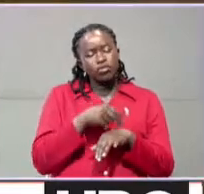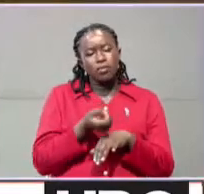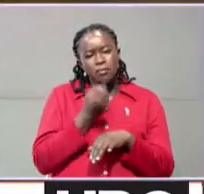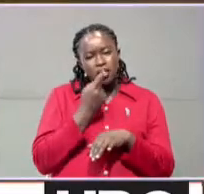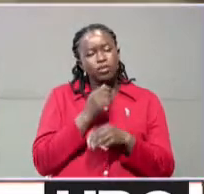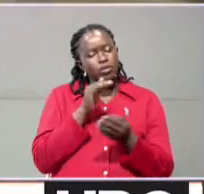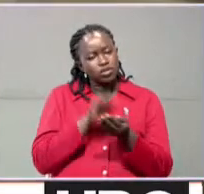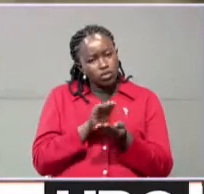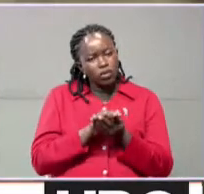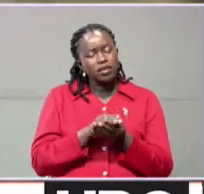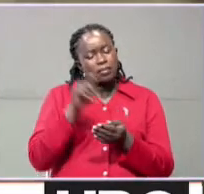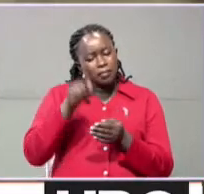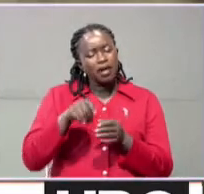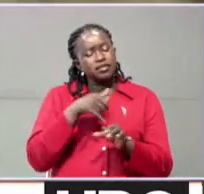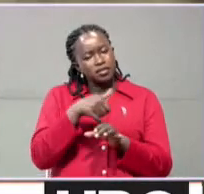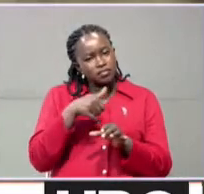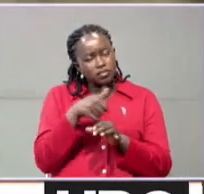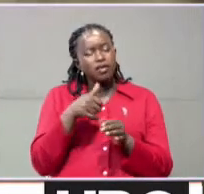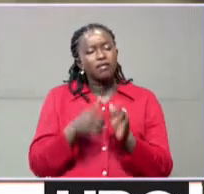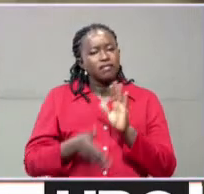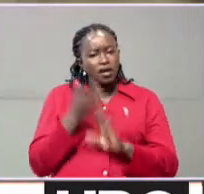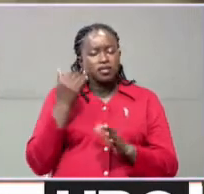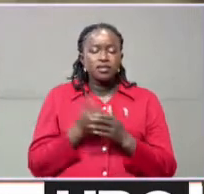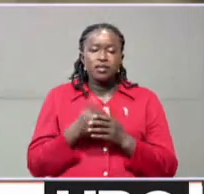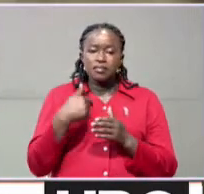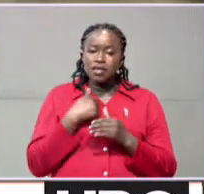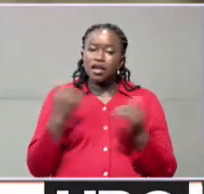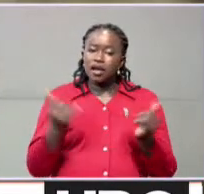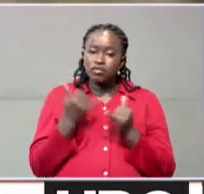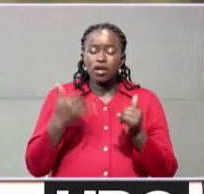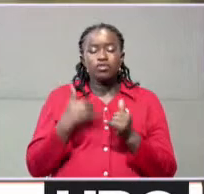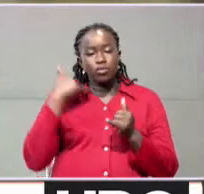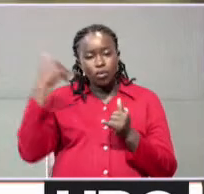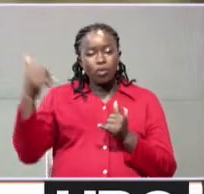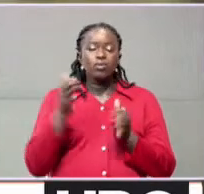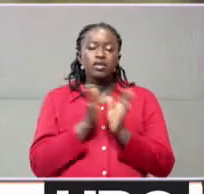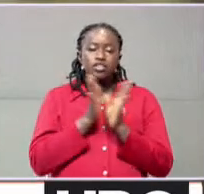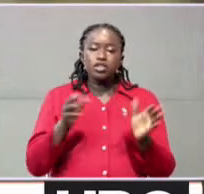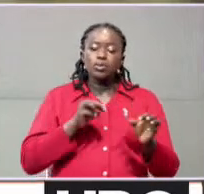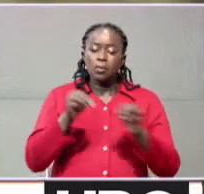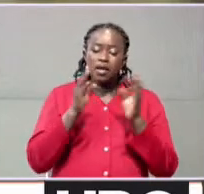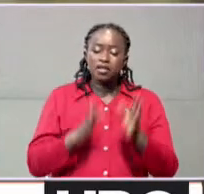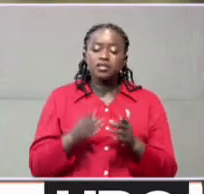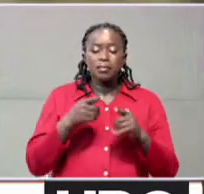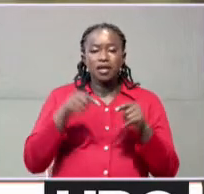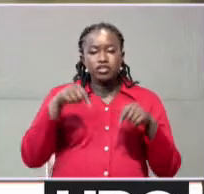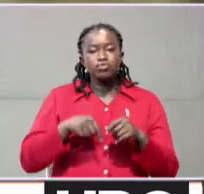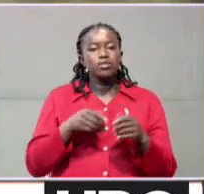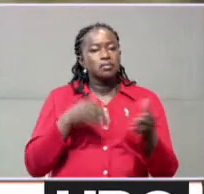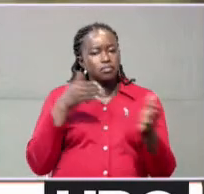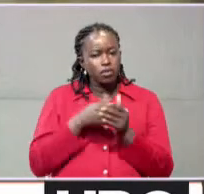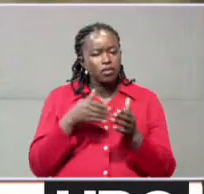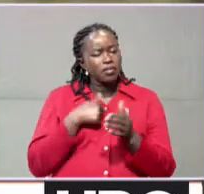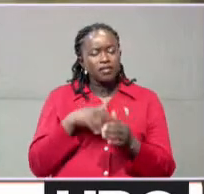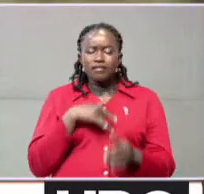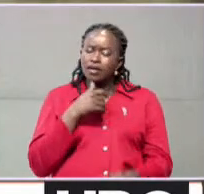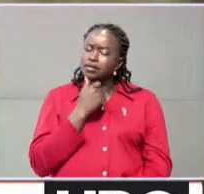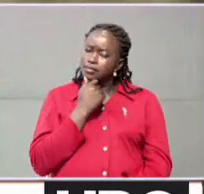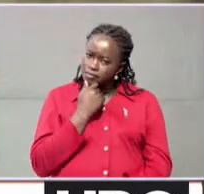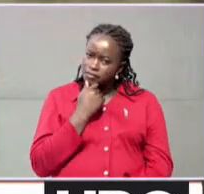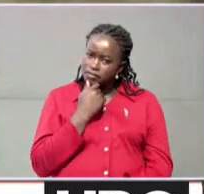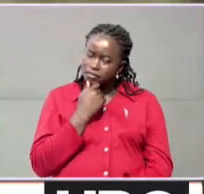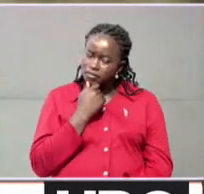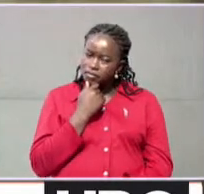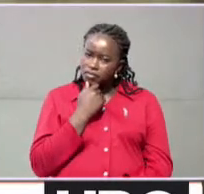should should intervene i tried it called the general manager i couldn't get him today because i was concerned a colleague